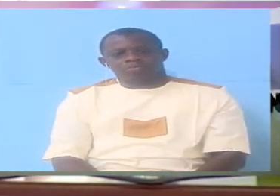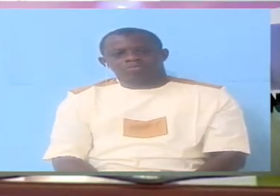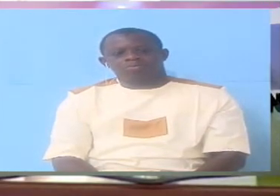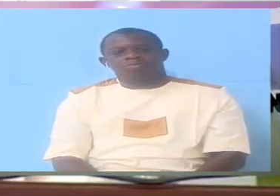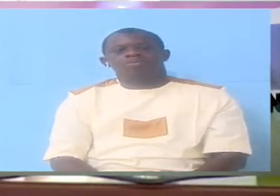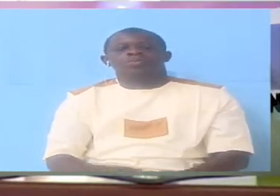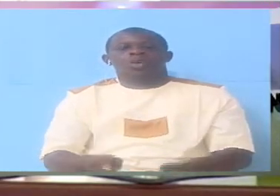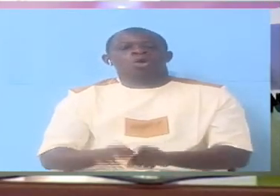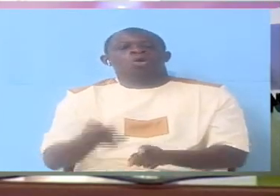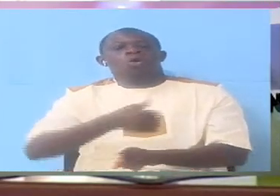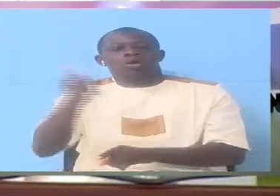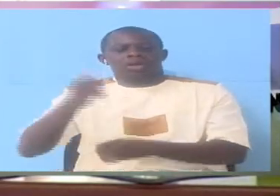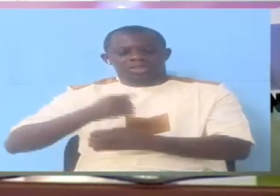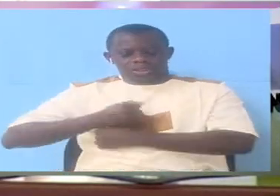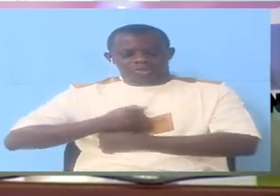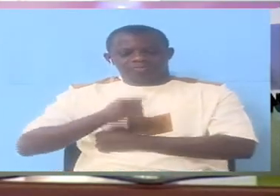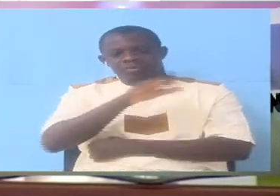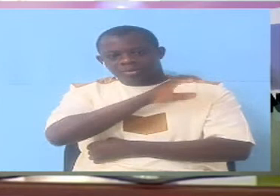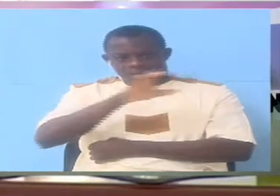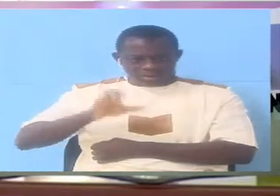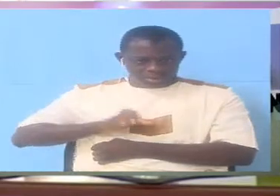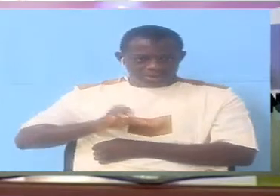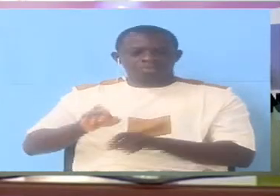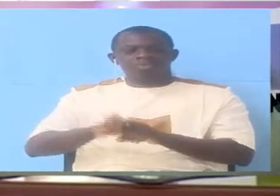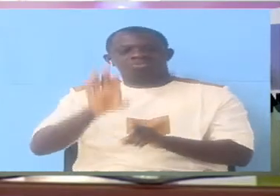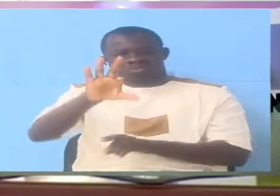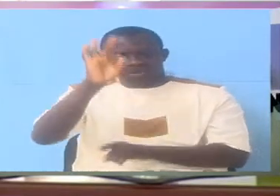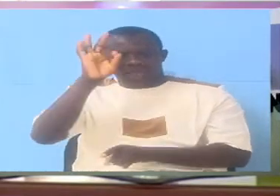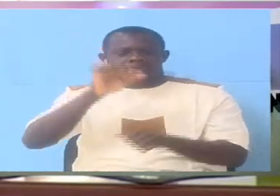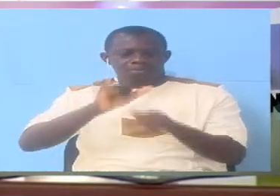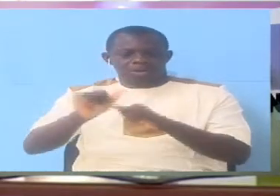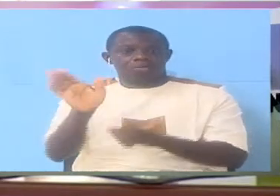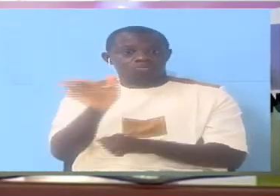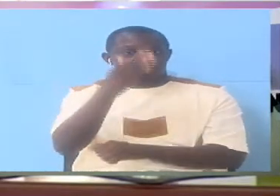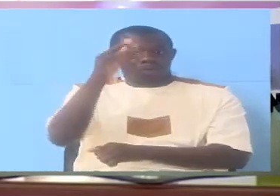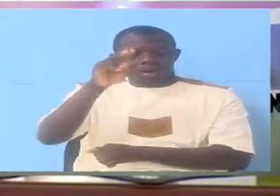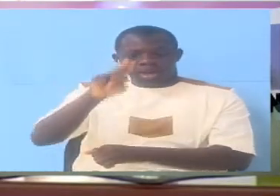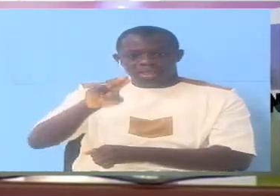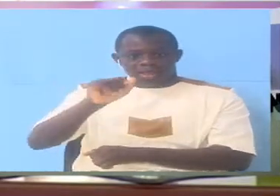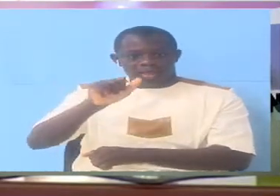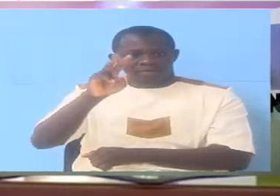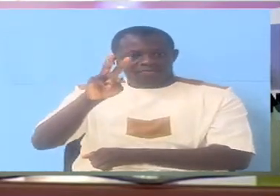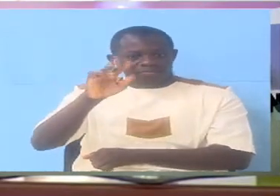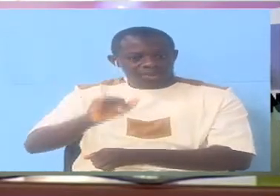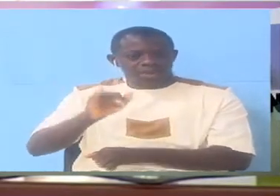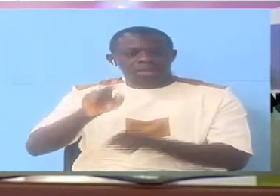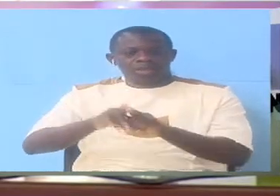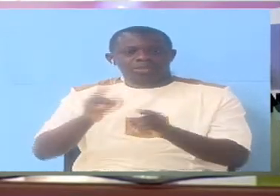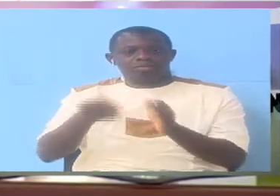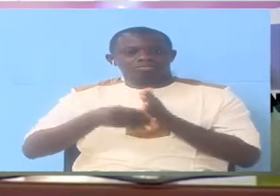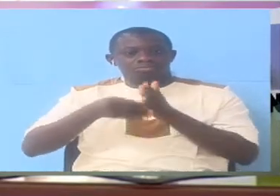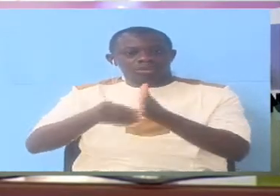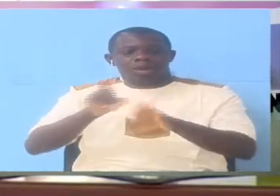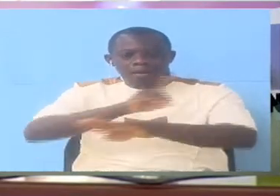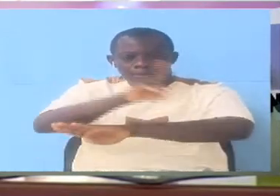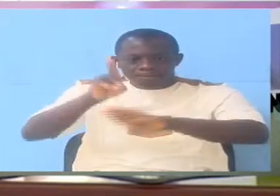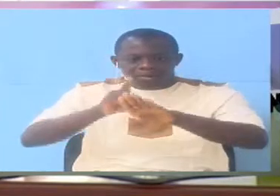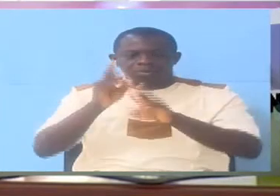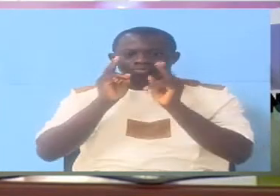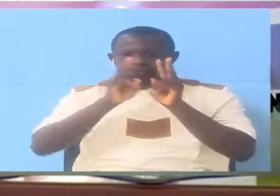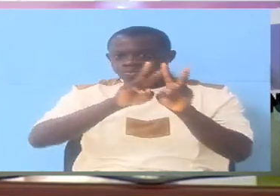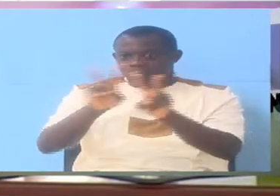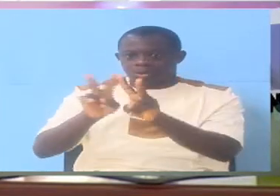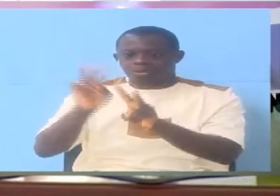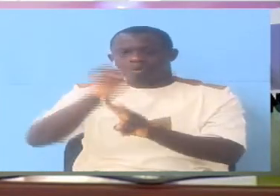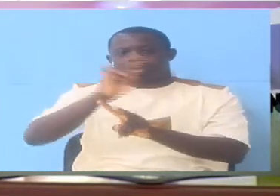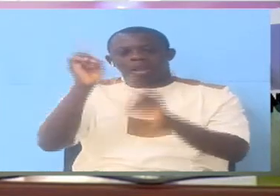the service chiefs then decided that we should go to the Naval Command and see what was happening. Ñun ñeneen kilifay kaaraange yi nga xam